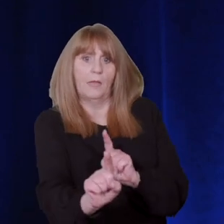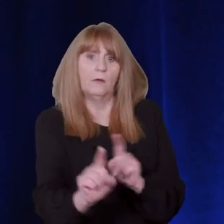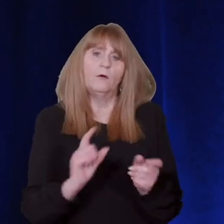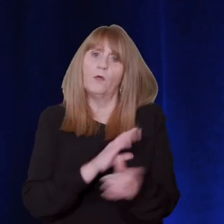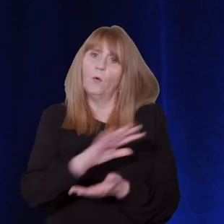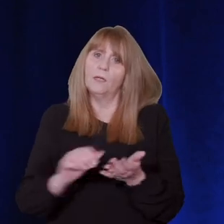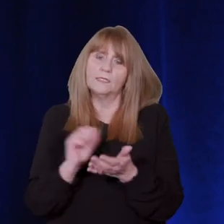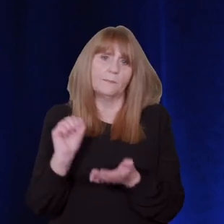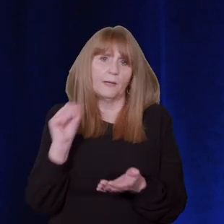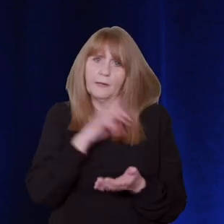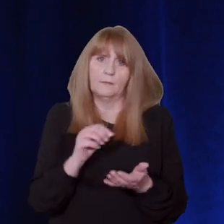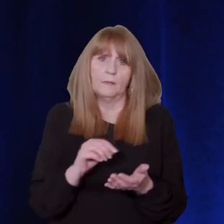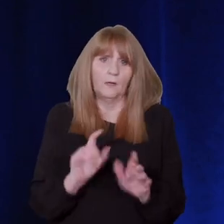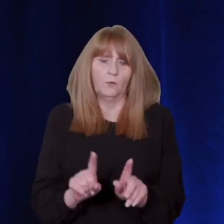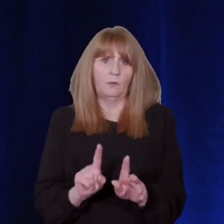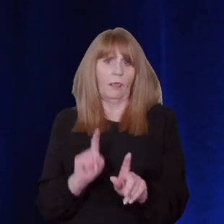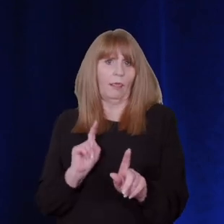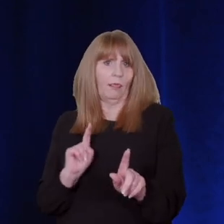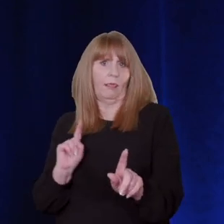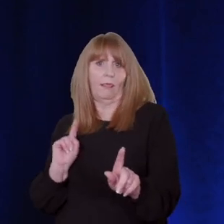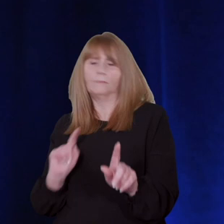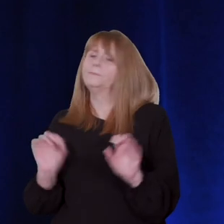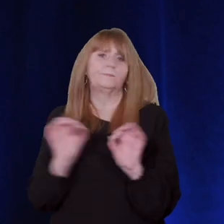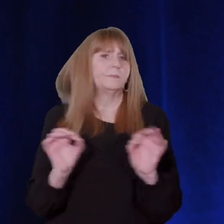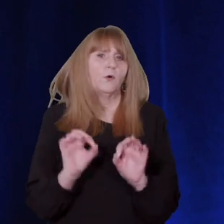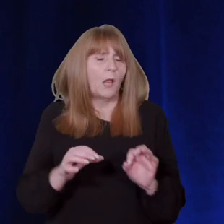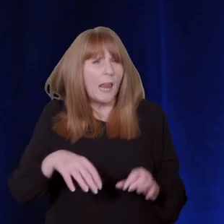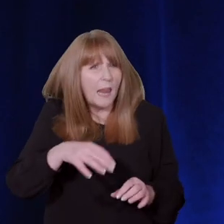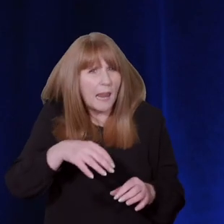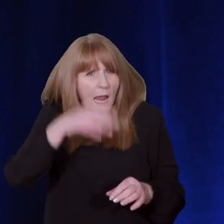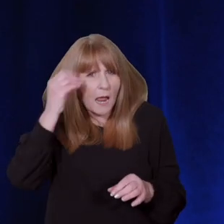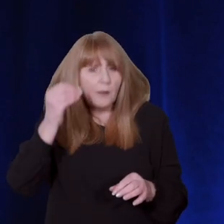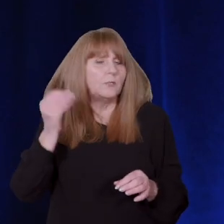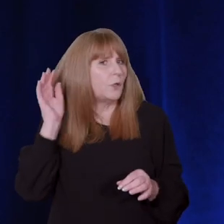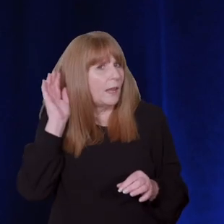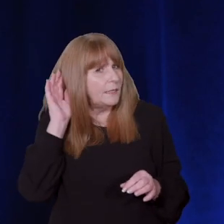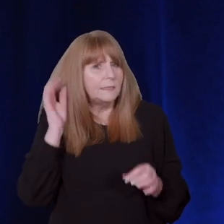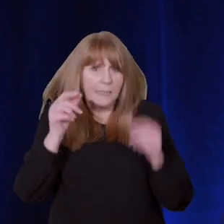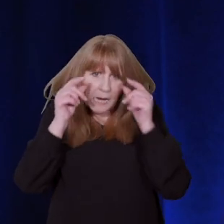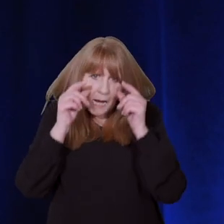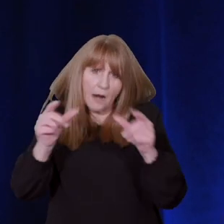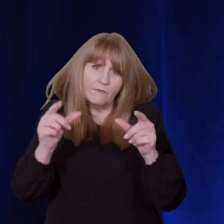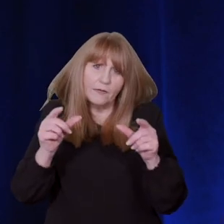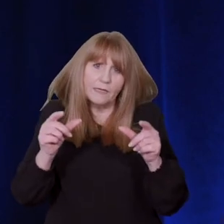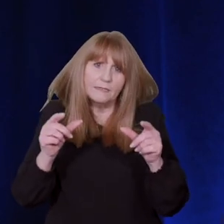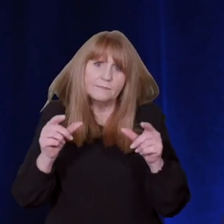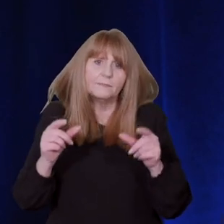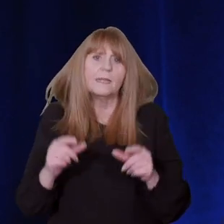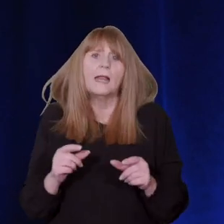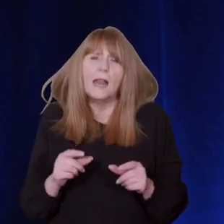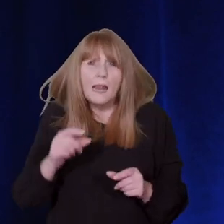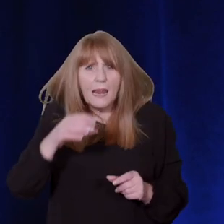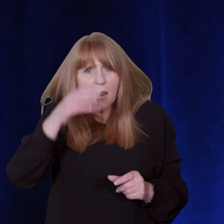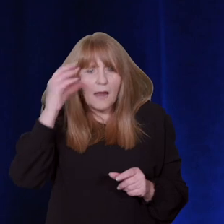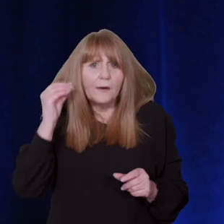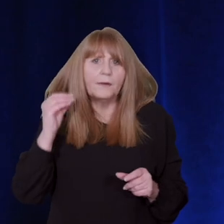of the instructions you've been given. Learn to listen carefully. Learn to incline your ear, learn to get accurate with what